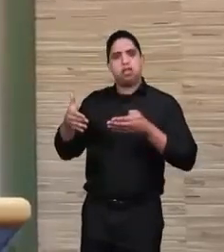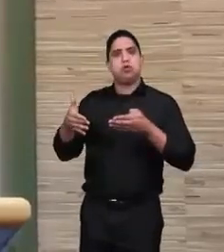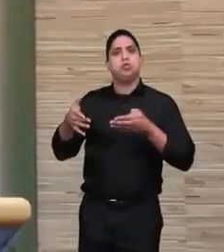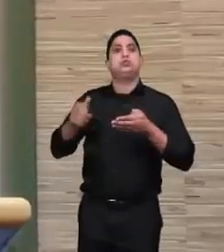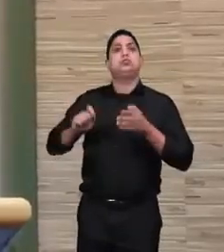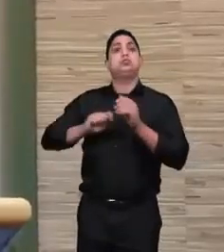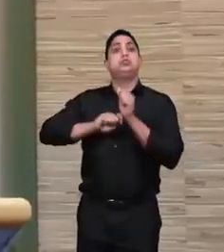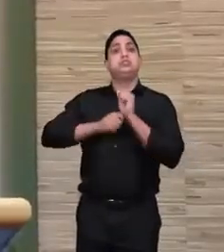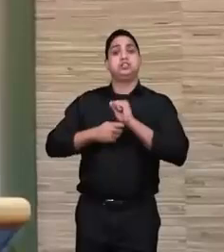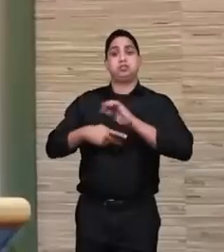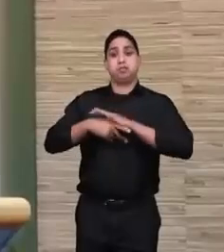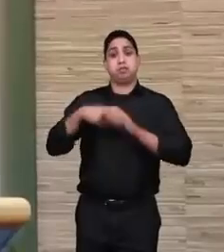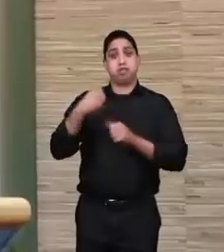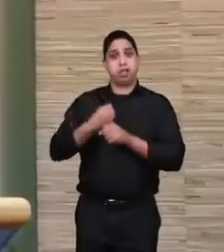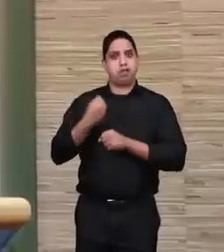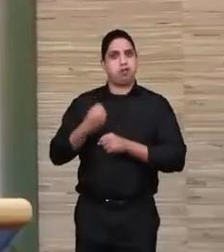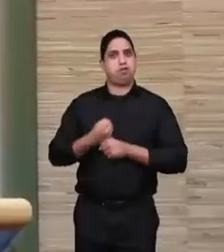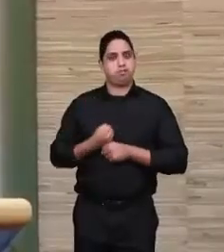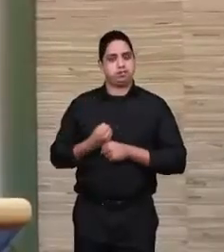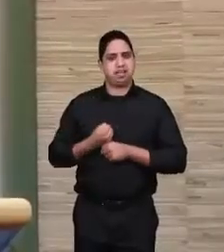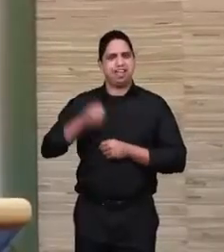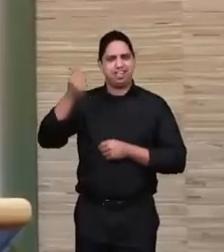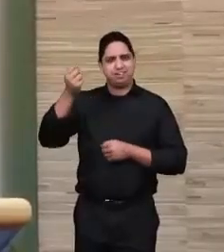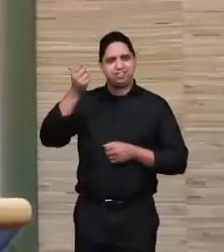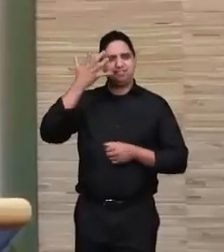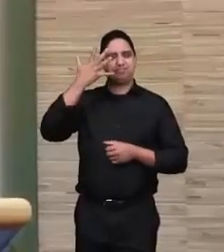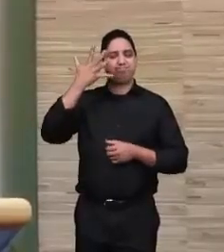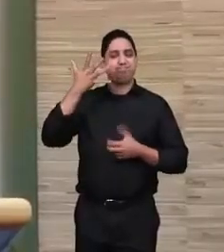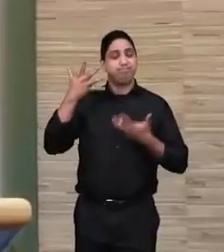Vladivostok, also in Central Asia,